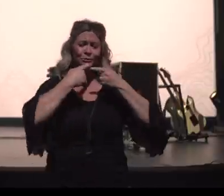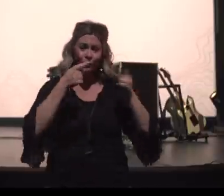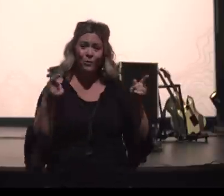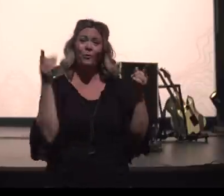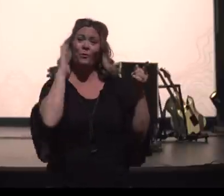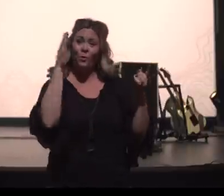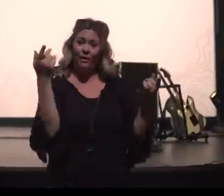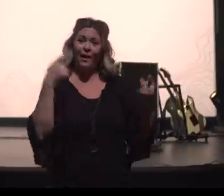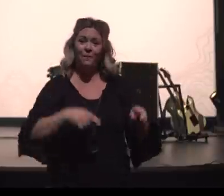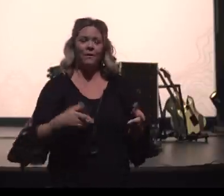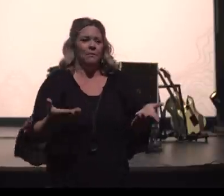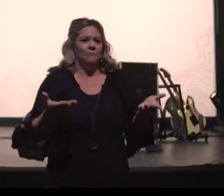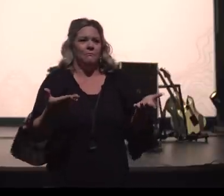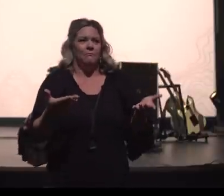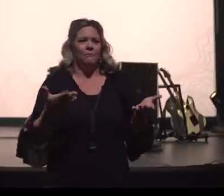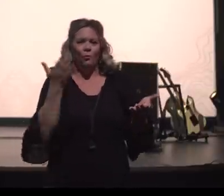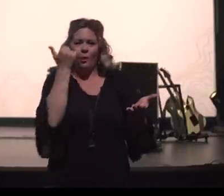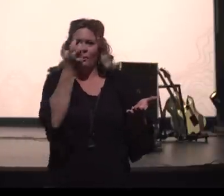obvious. Why?